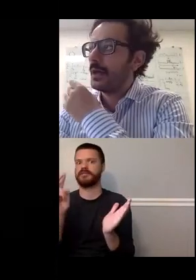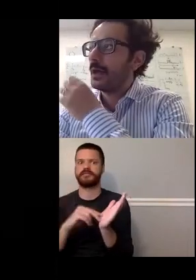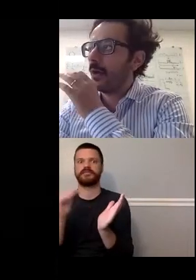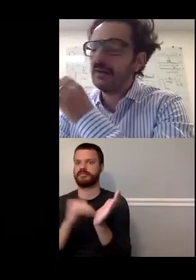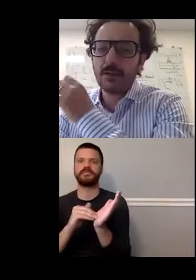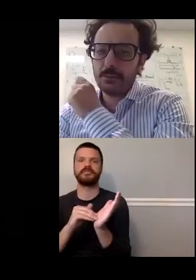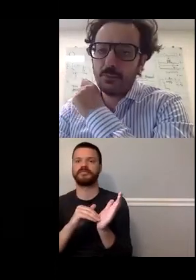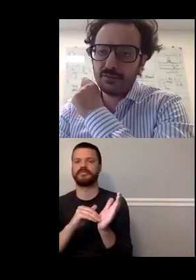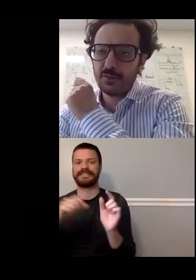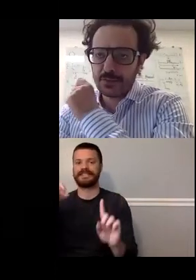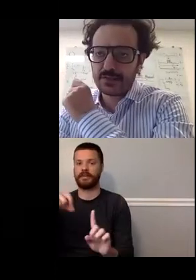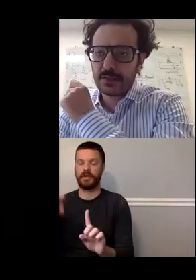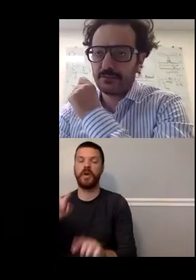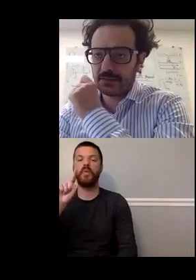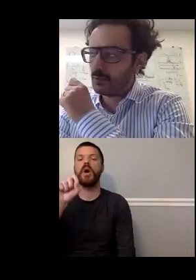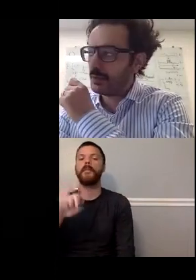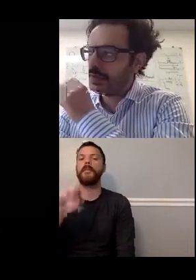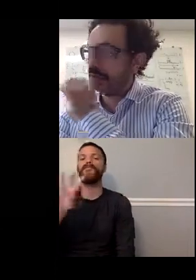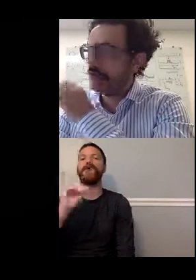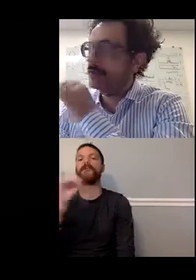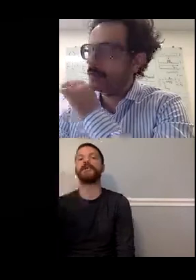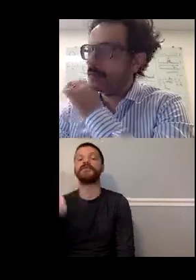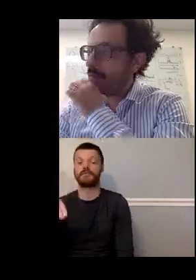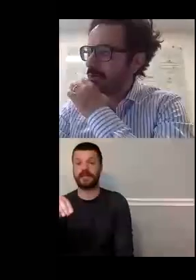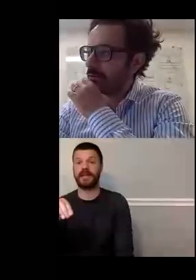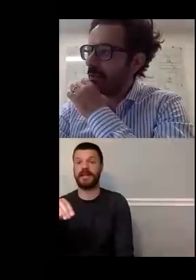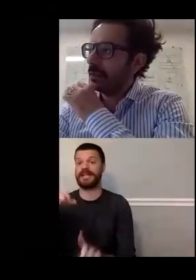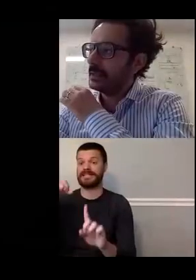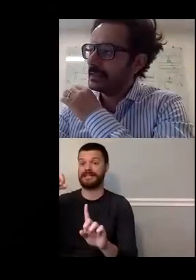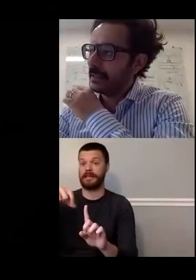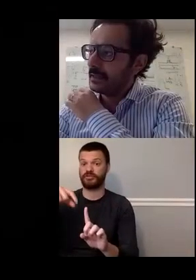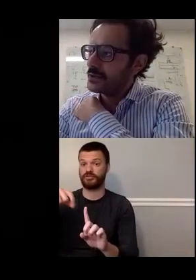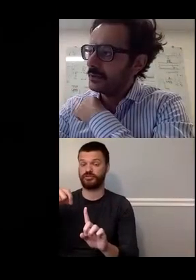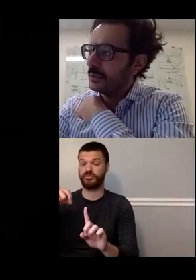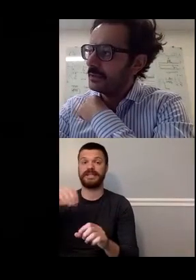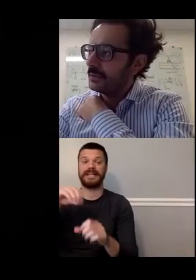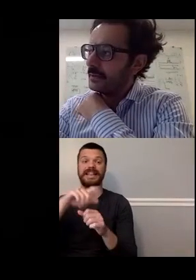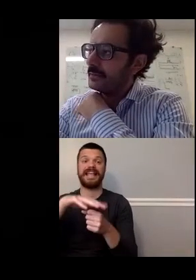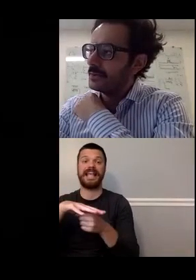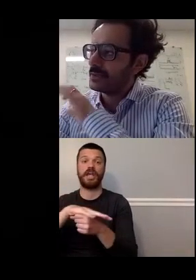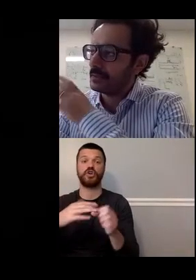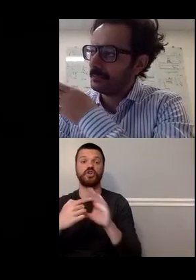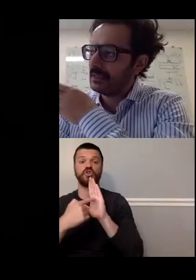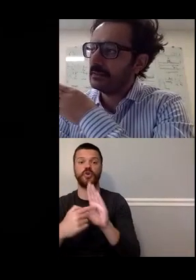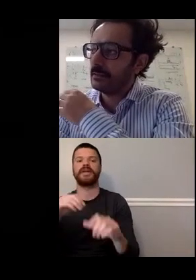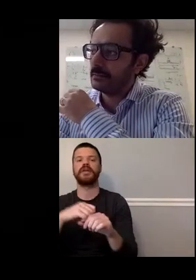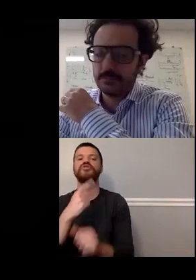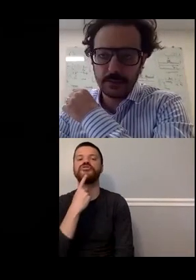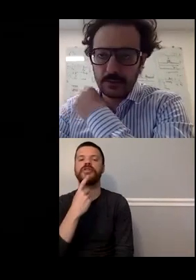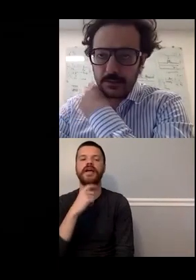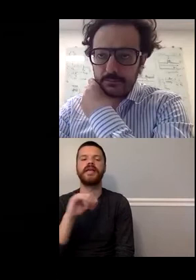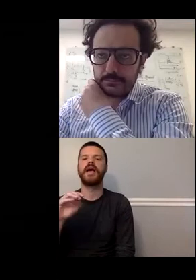patients, only 1.4% of the stimulation, and only those stimulations in this area shown here in red, which is the